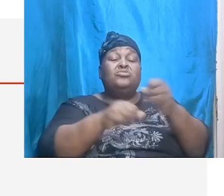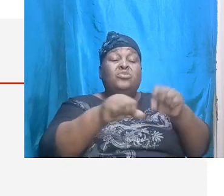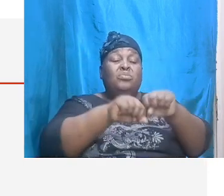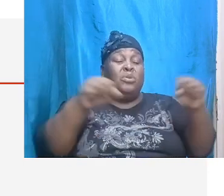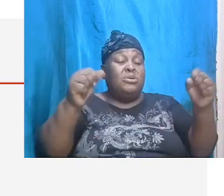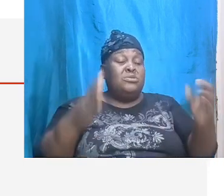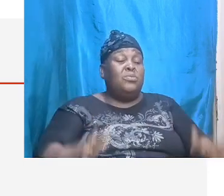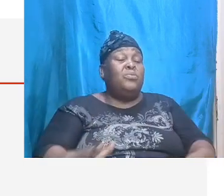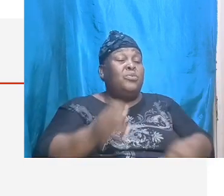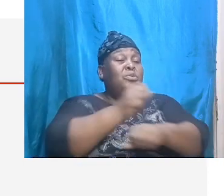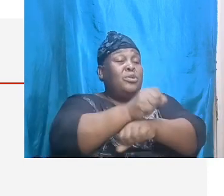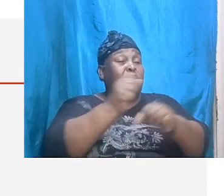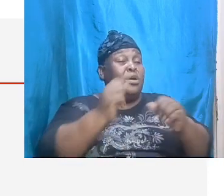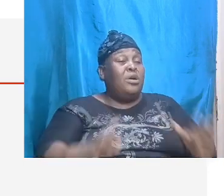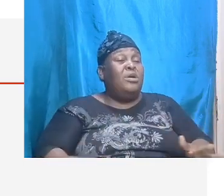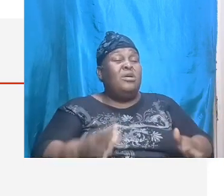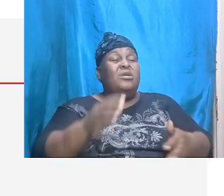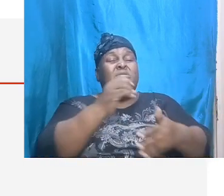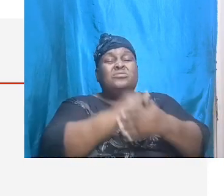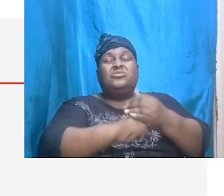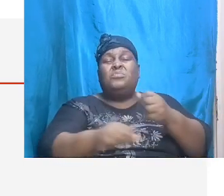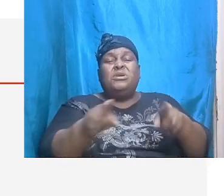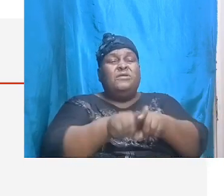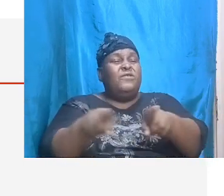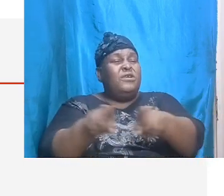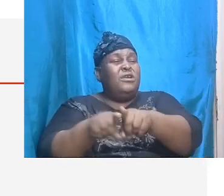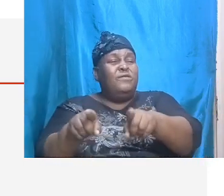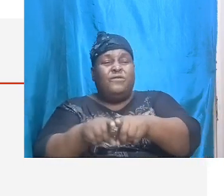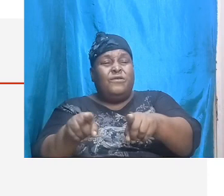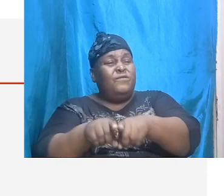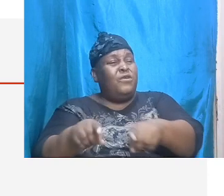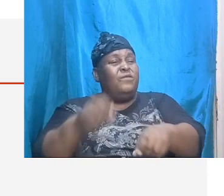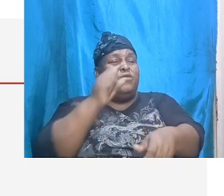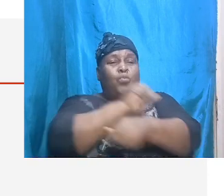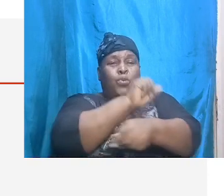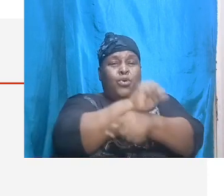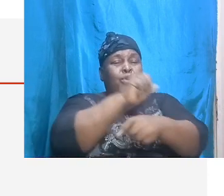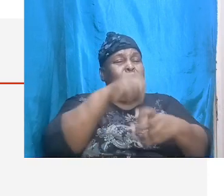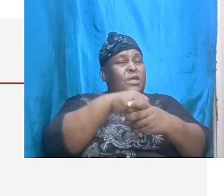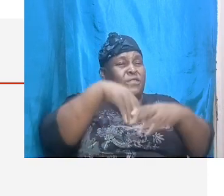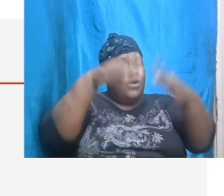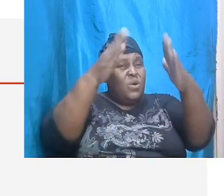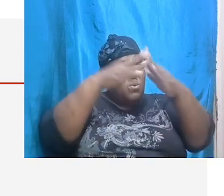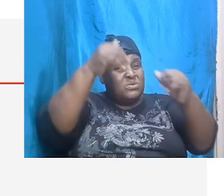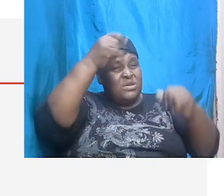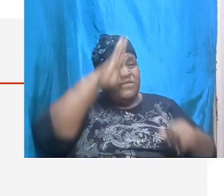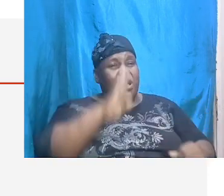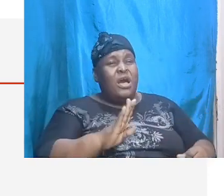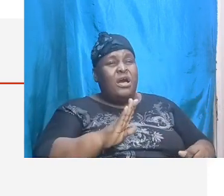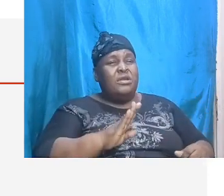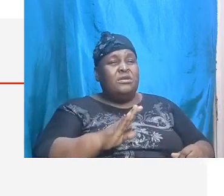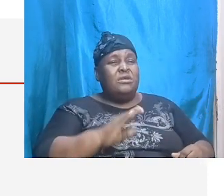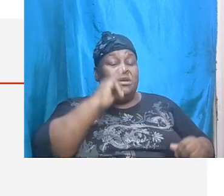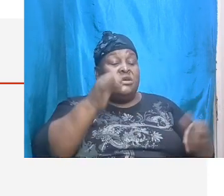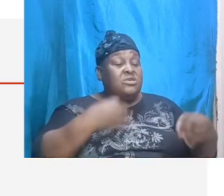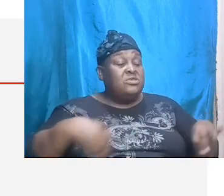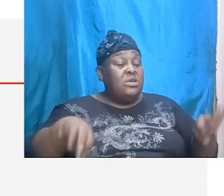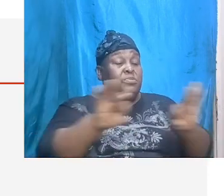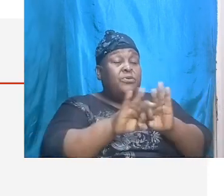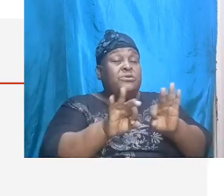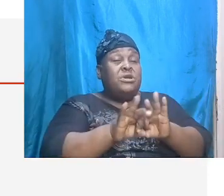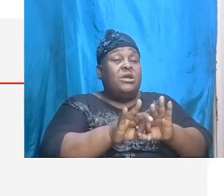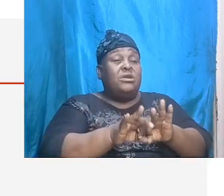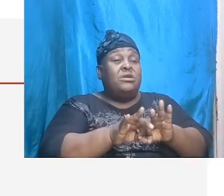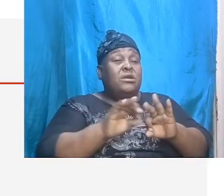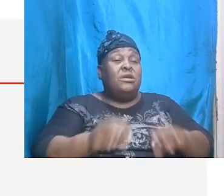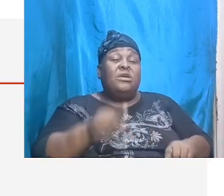some so on and so on in the body of Christ. But each role in the body of Christ is very important, amen. Can